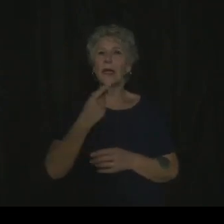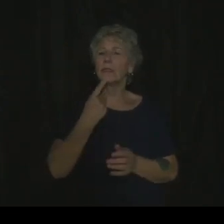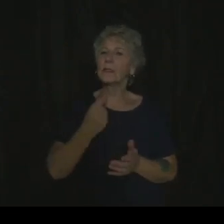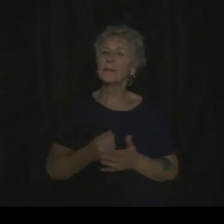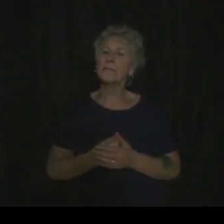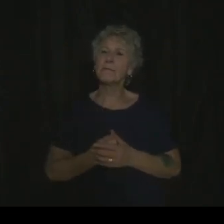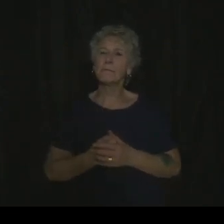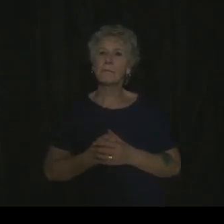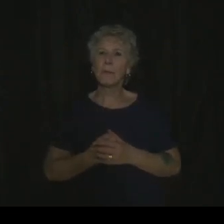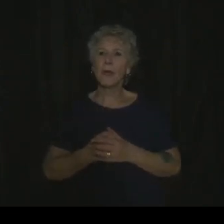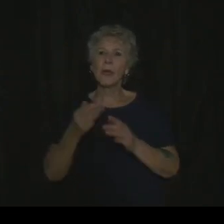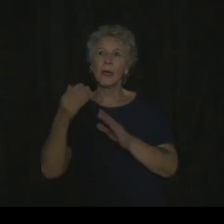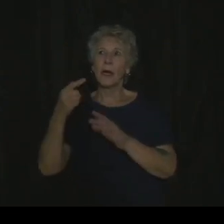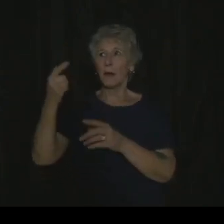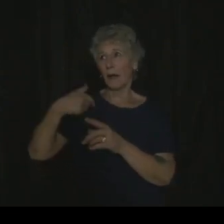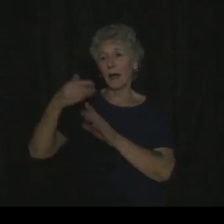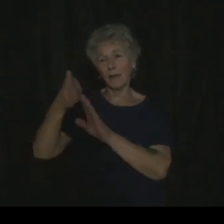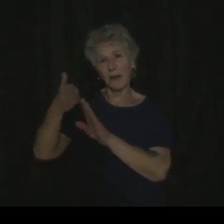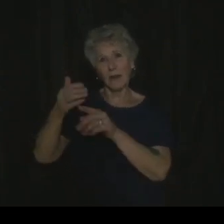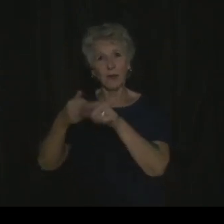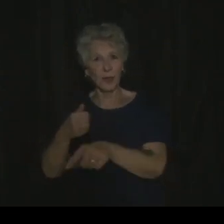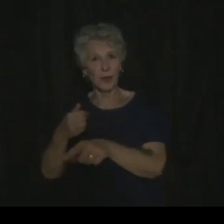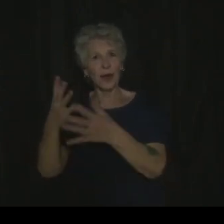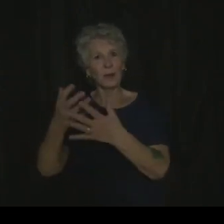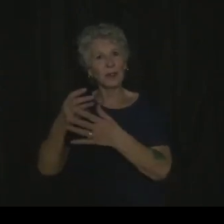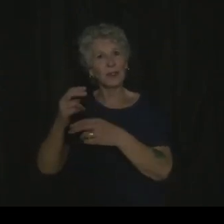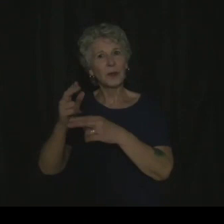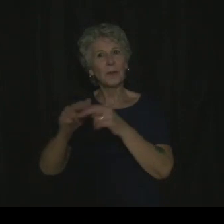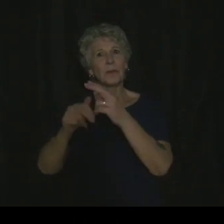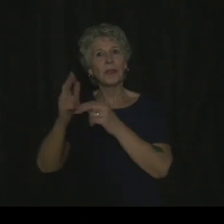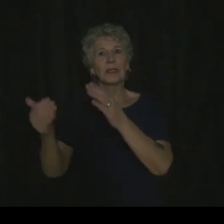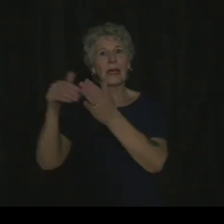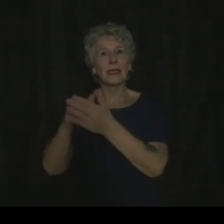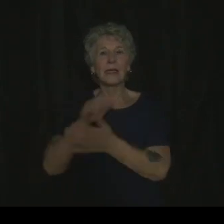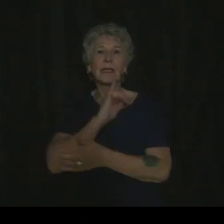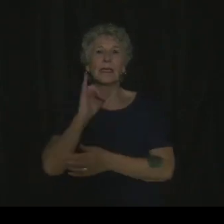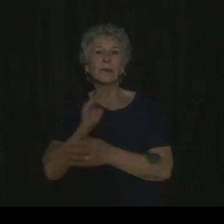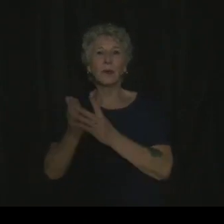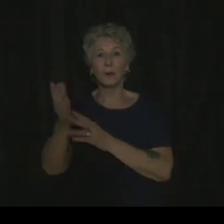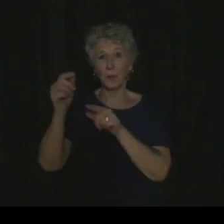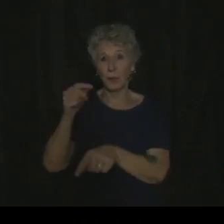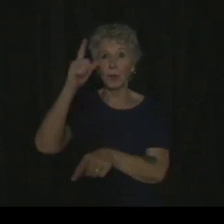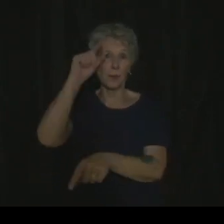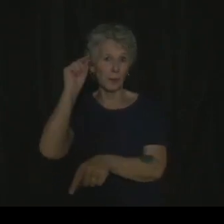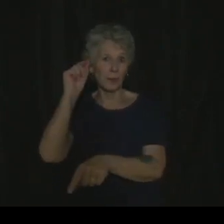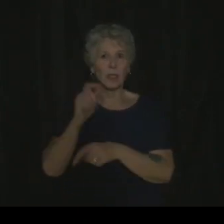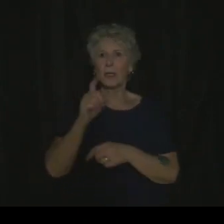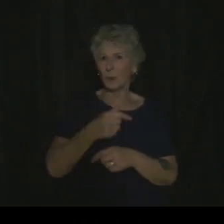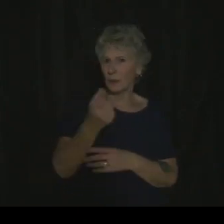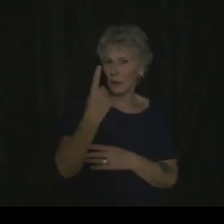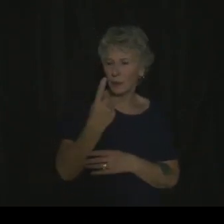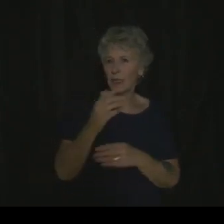and he tells him that he favors him and that he's going to rebuild Israel through him. Now, what you have to understand is